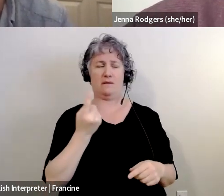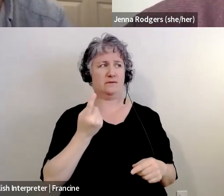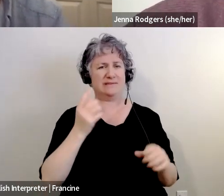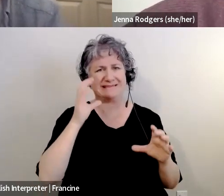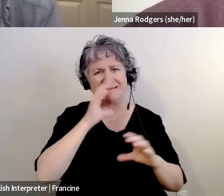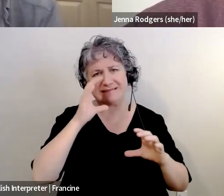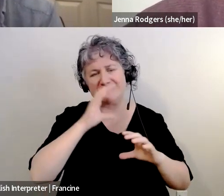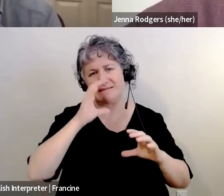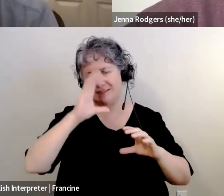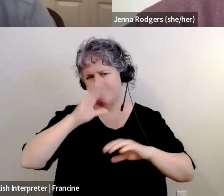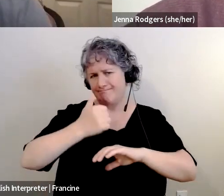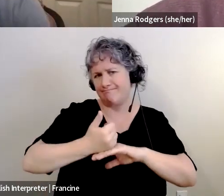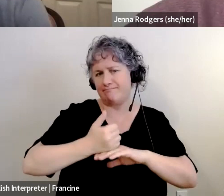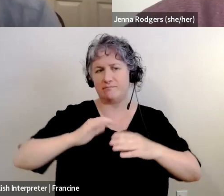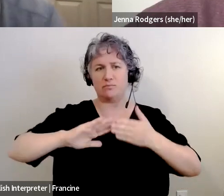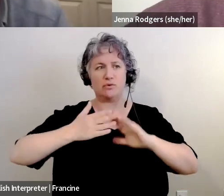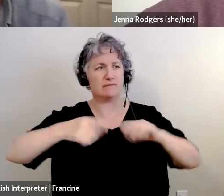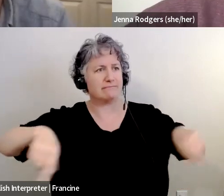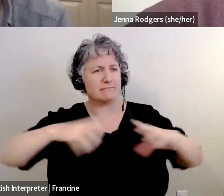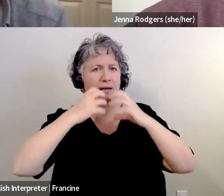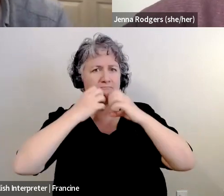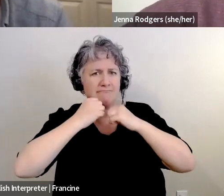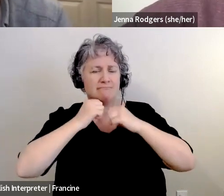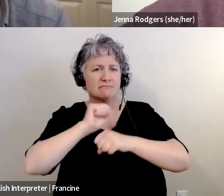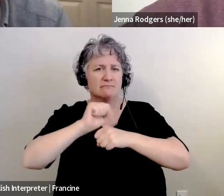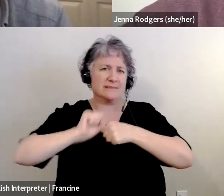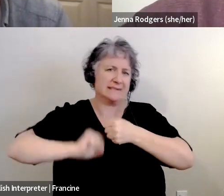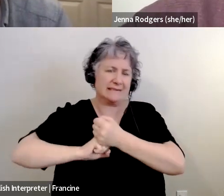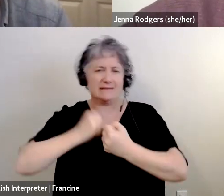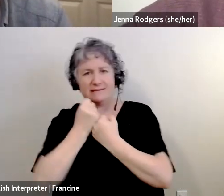create and cultivate communities of care in your work.